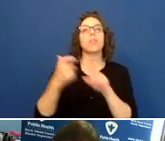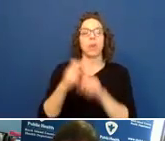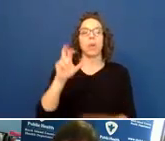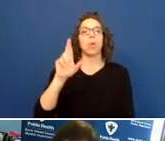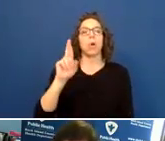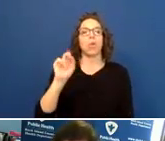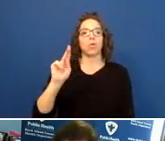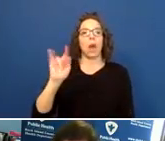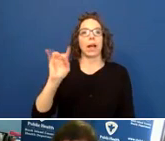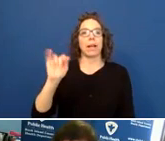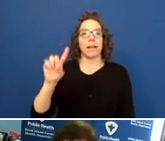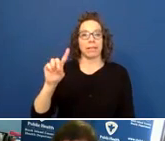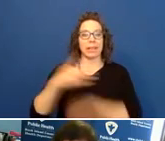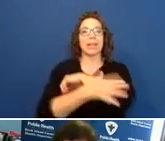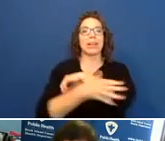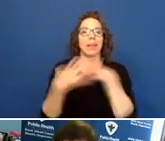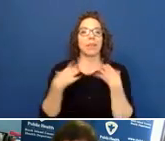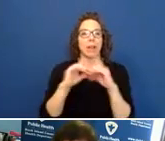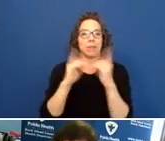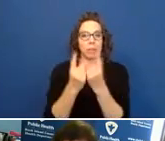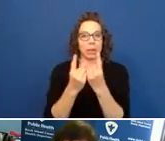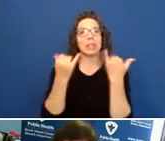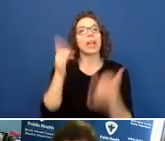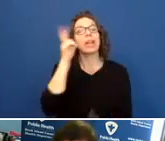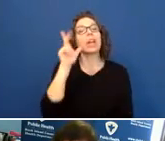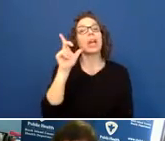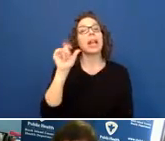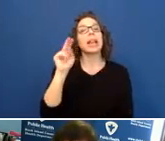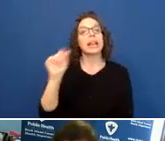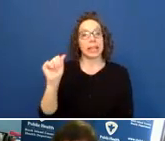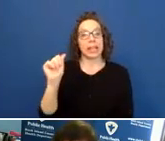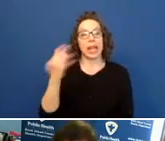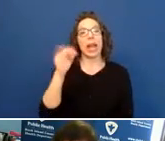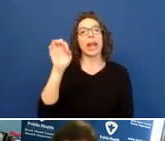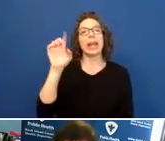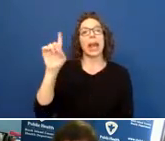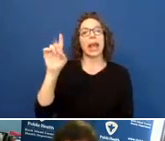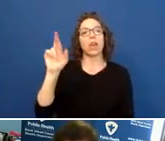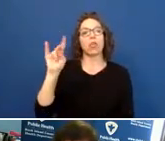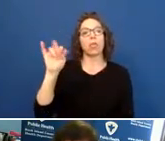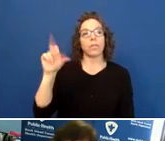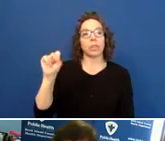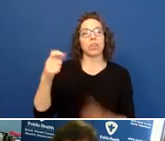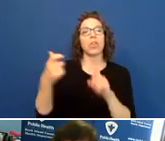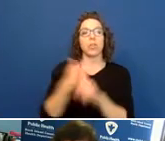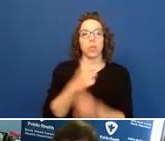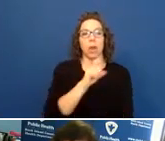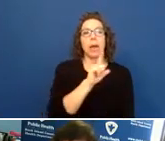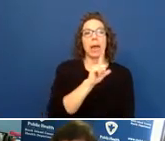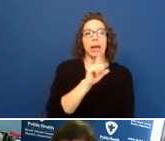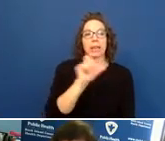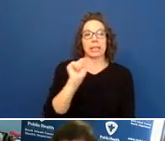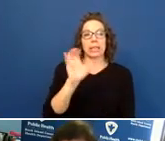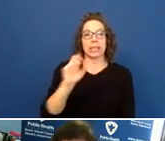we will be hearing from Nita Ludwig at the Rock Island County Health Department and Ed Rivers at the Scott County Health Department. We are